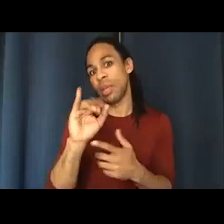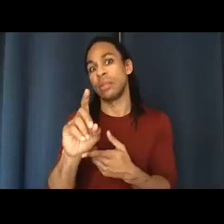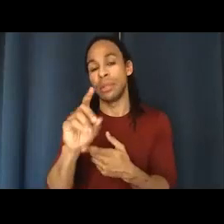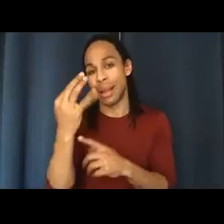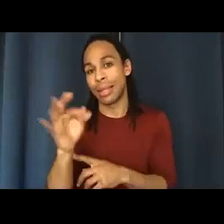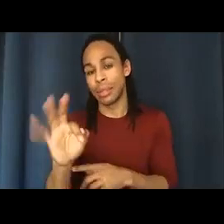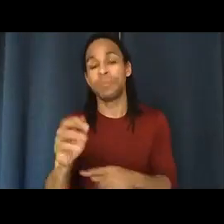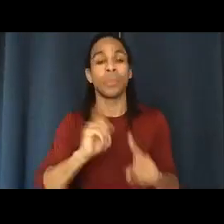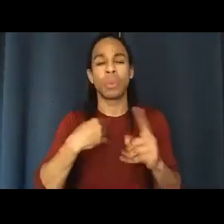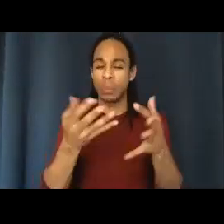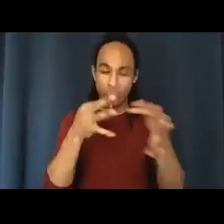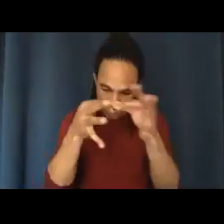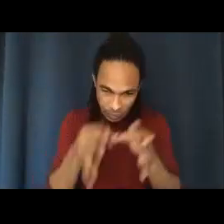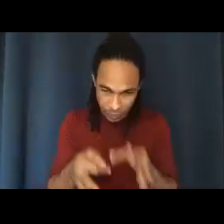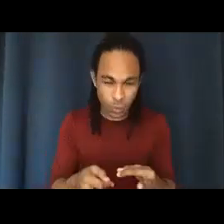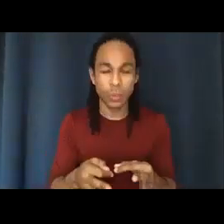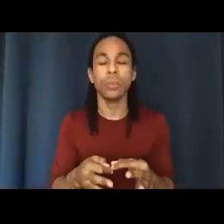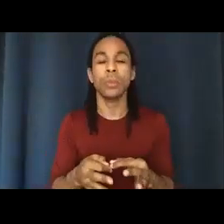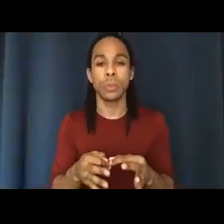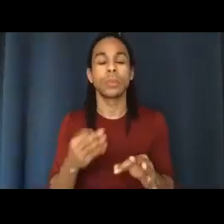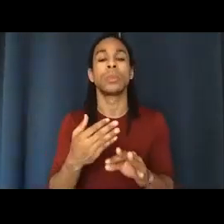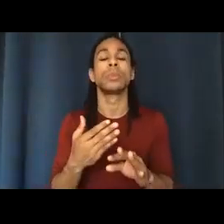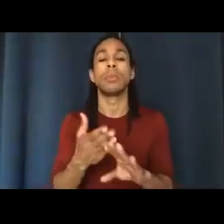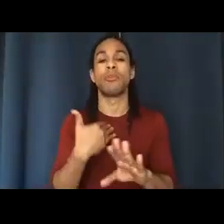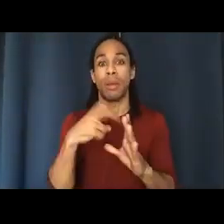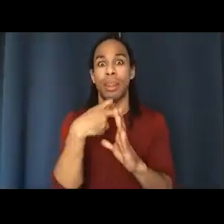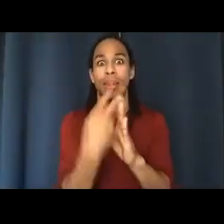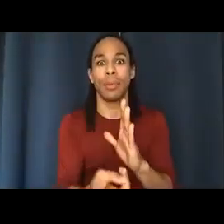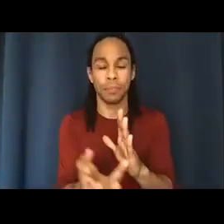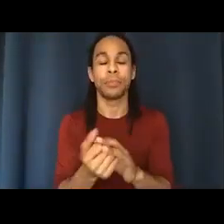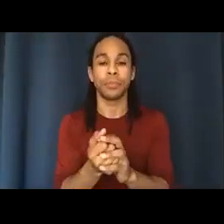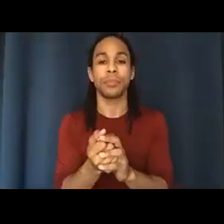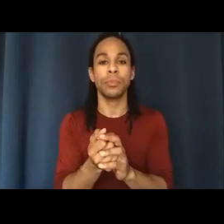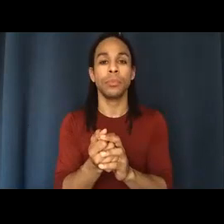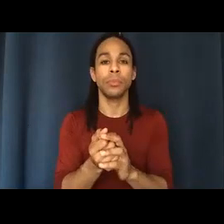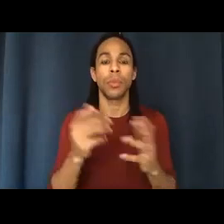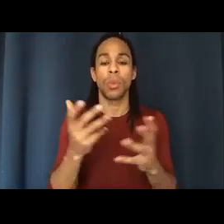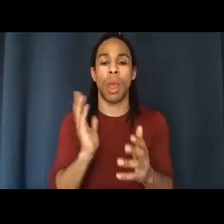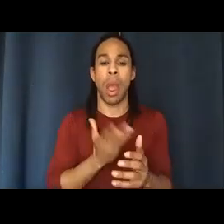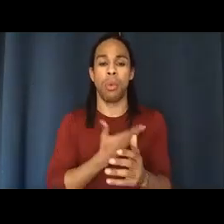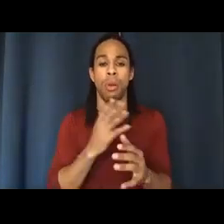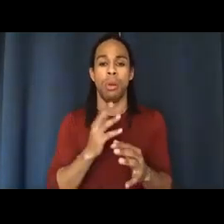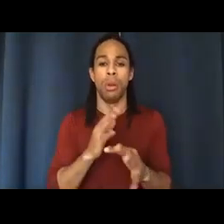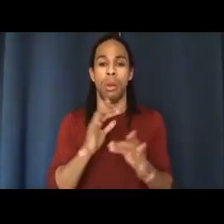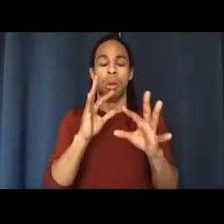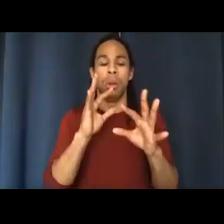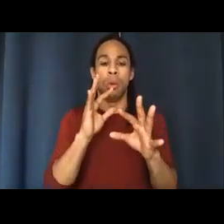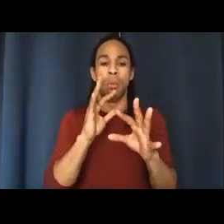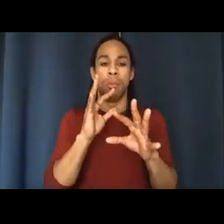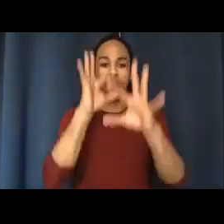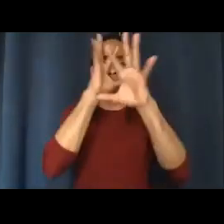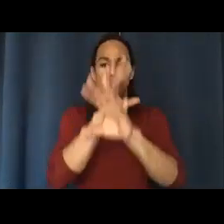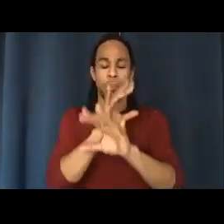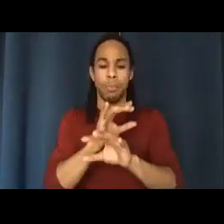explain before that what are Brazilian Quilombos. And they are groups which have